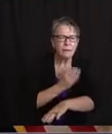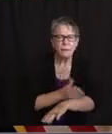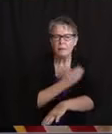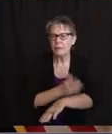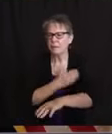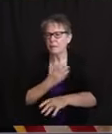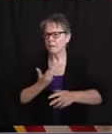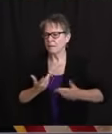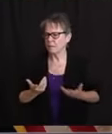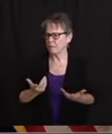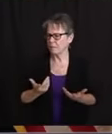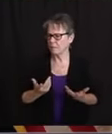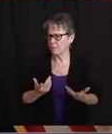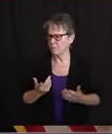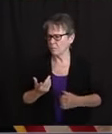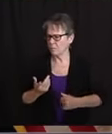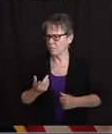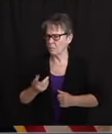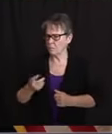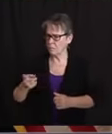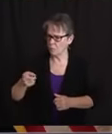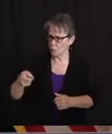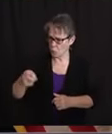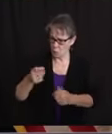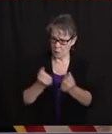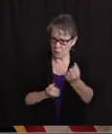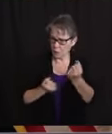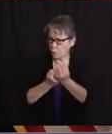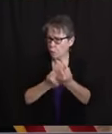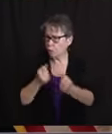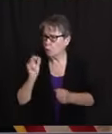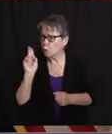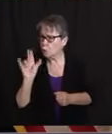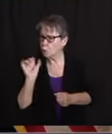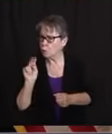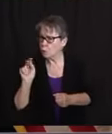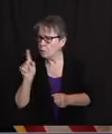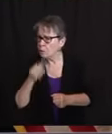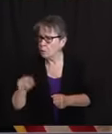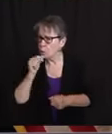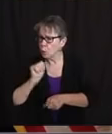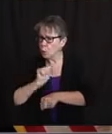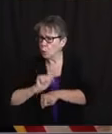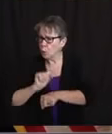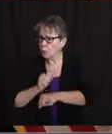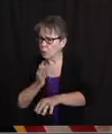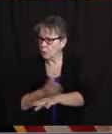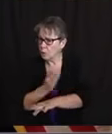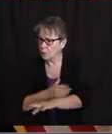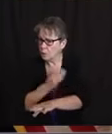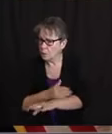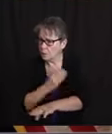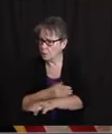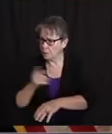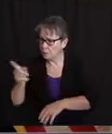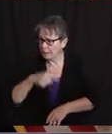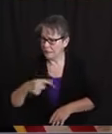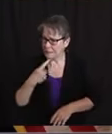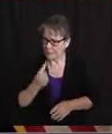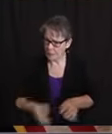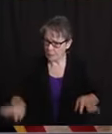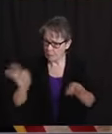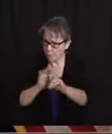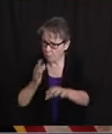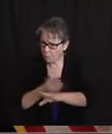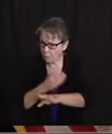said today that this is important to move infrastructure and to repair it and so forth. But you have hundreds of thousands of people in this